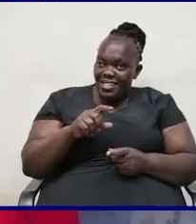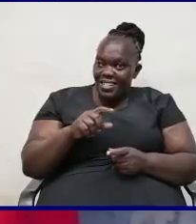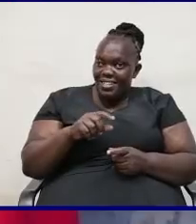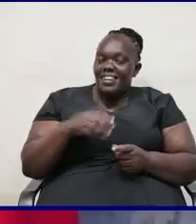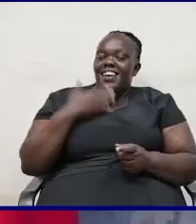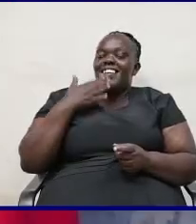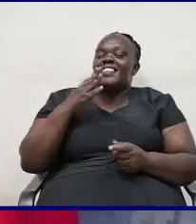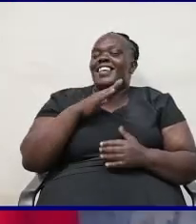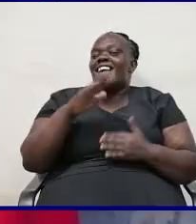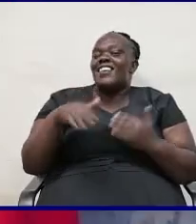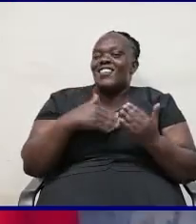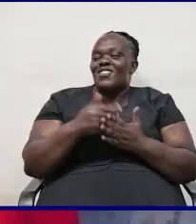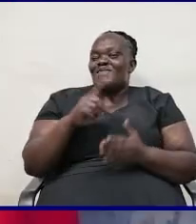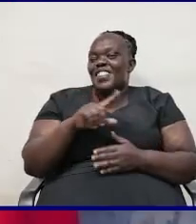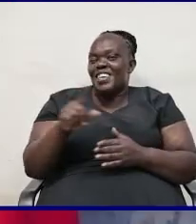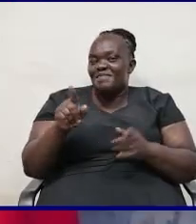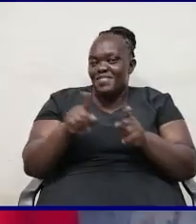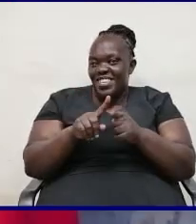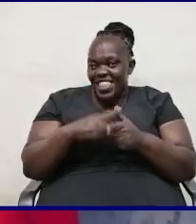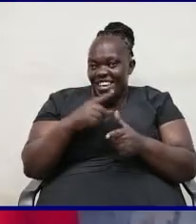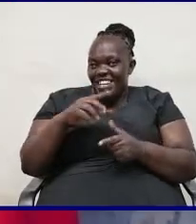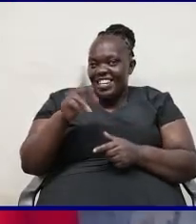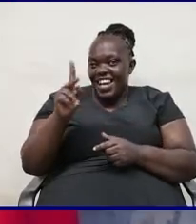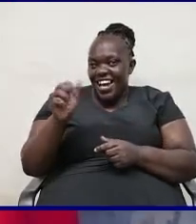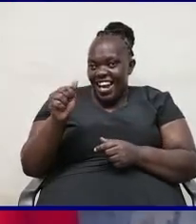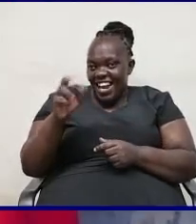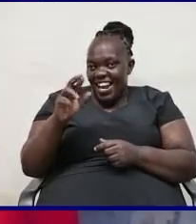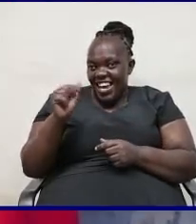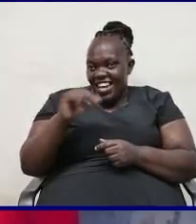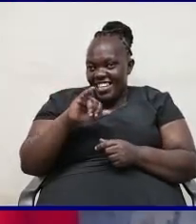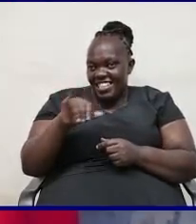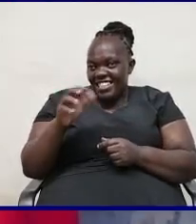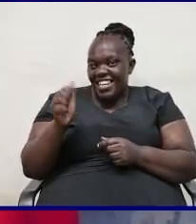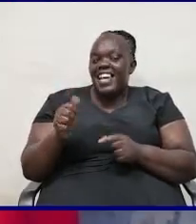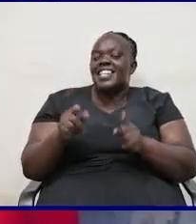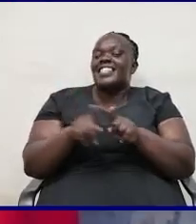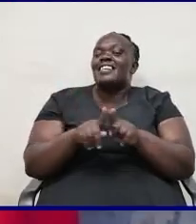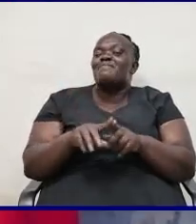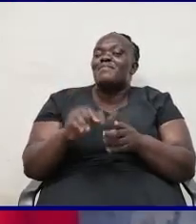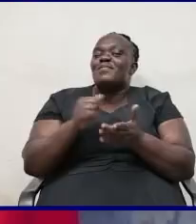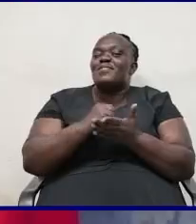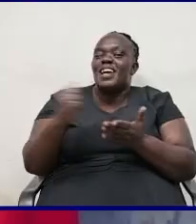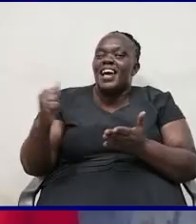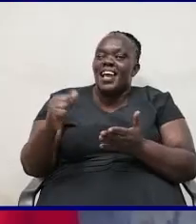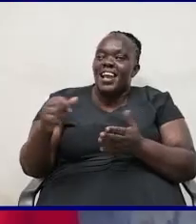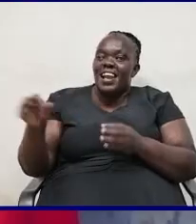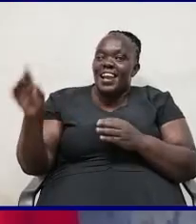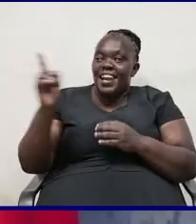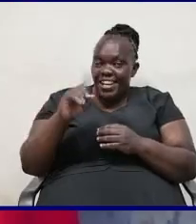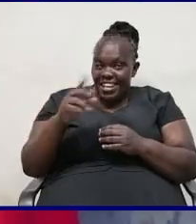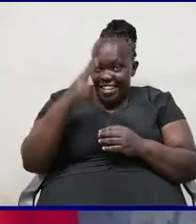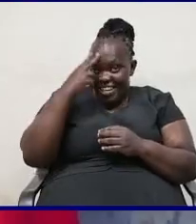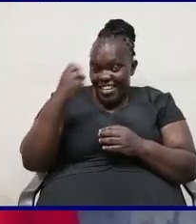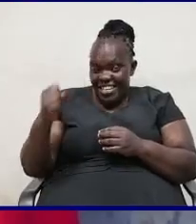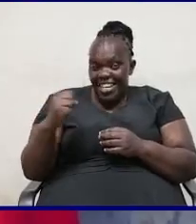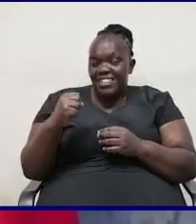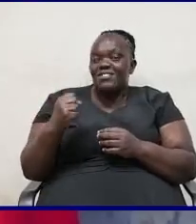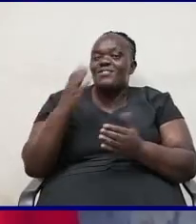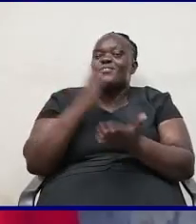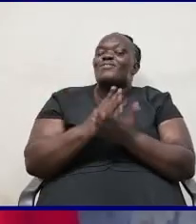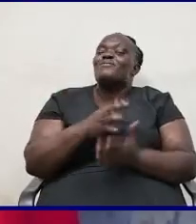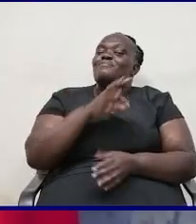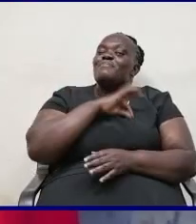second to answer him. And then Joseph Karanja, you have asked on the benefits of the transfer of the Amboseli National Park to Kajiado County.